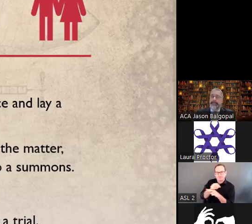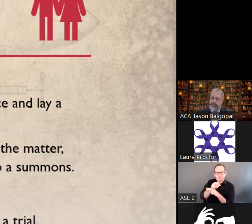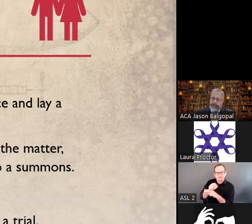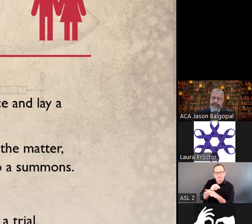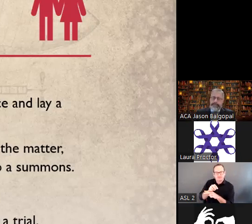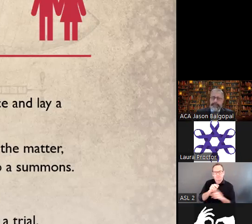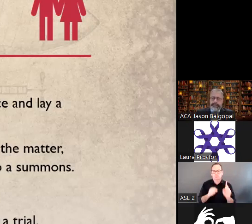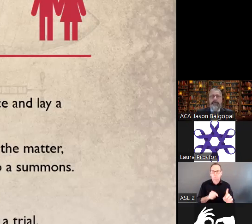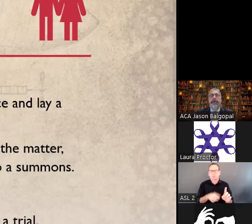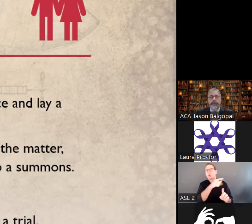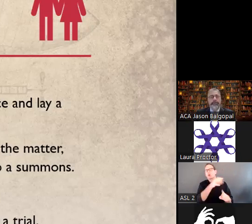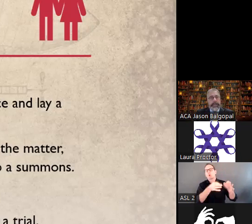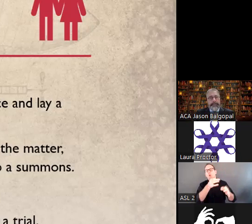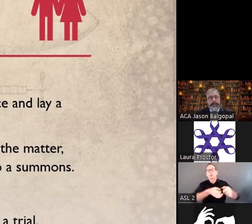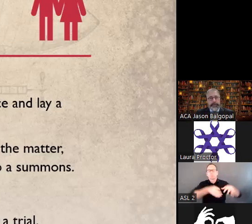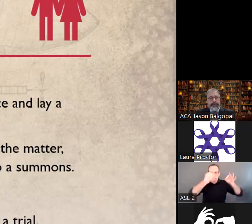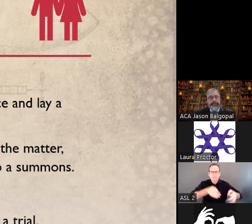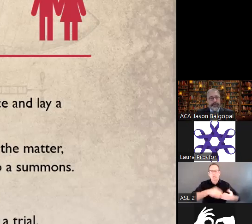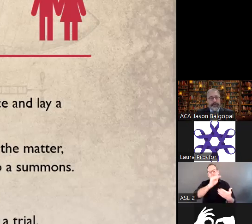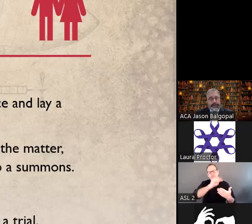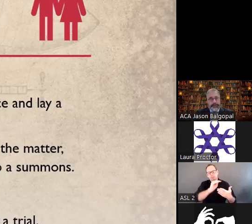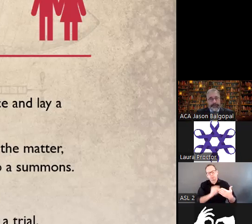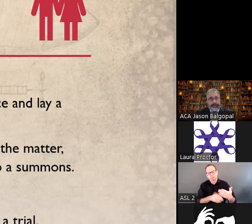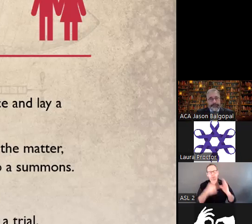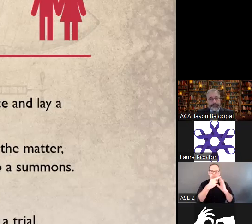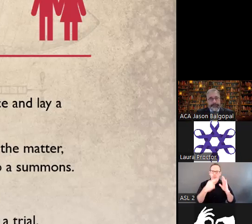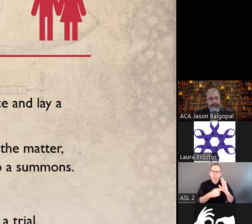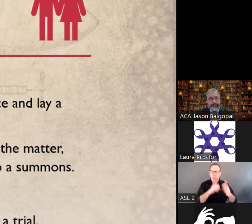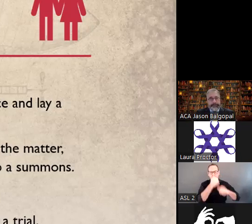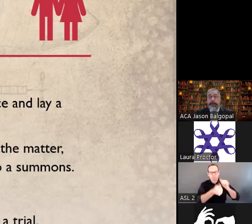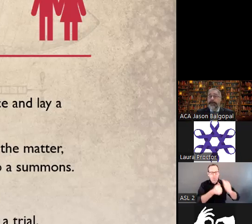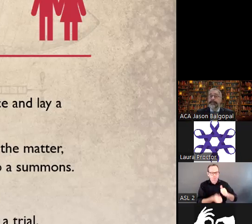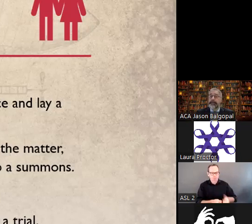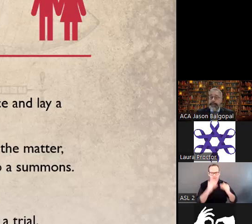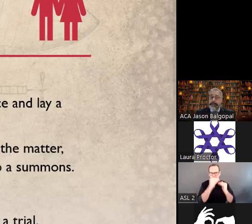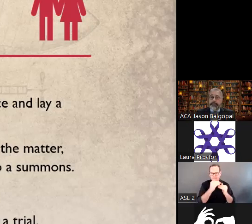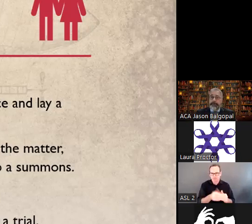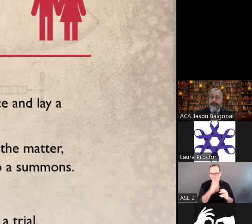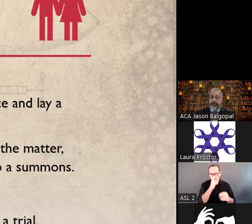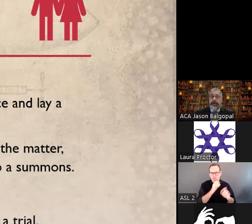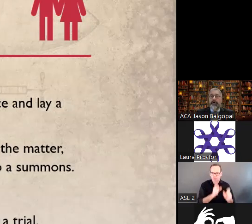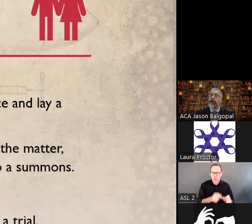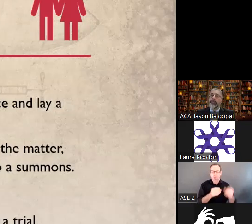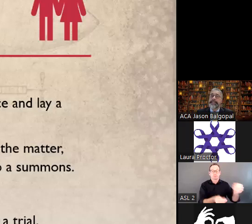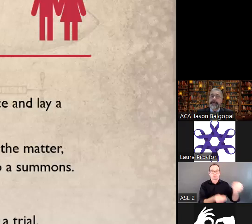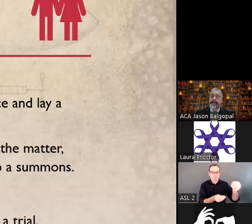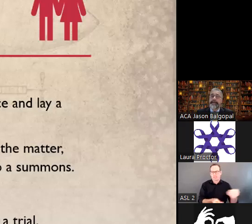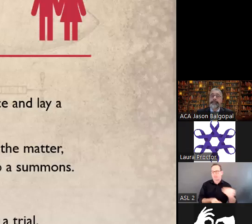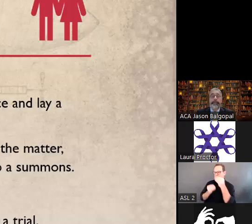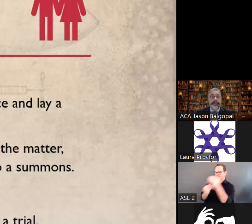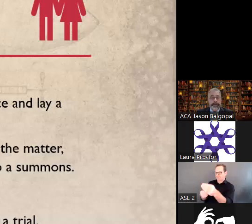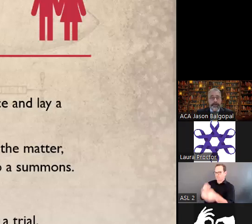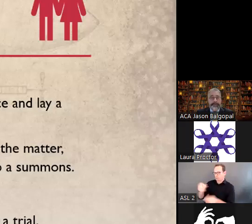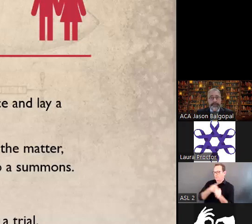and, generally speaking, will rely upon the person to follow that order. Whereas a probation order always has